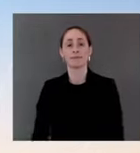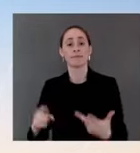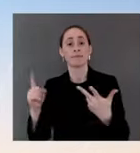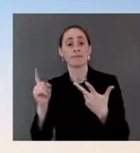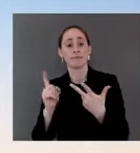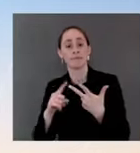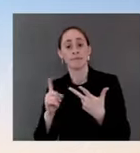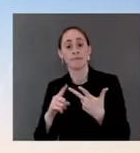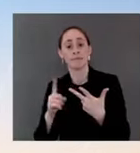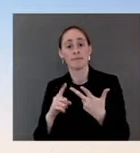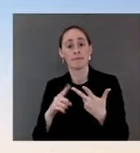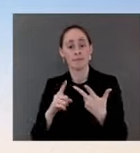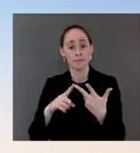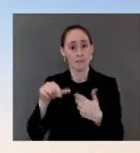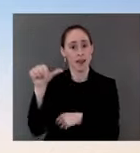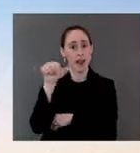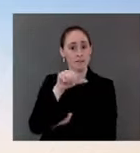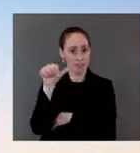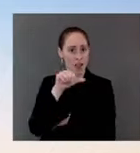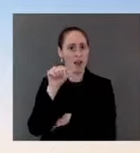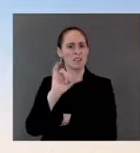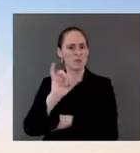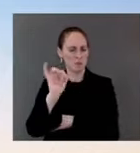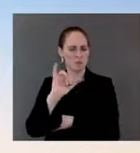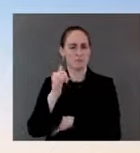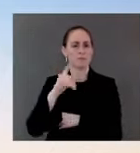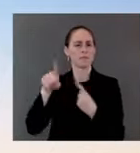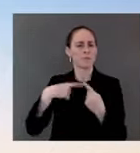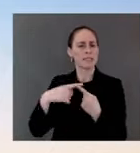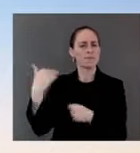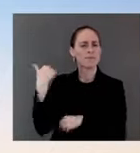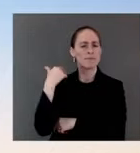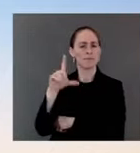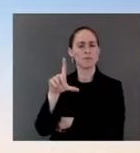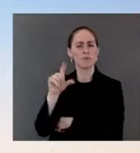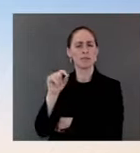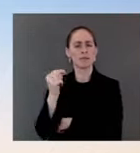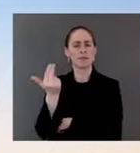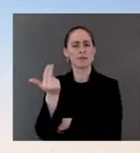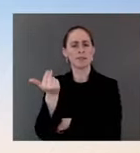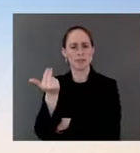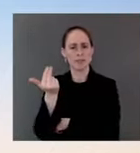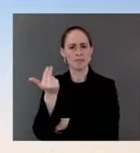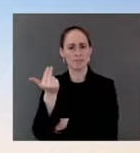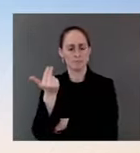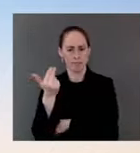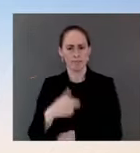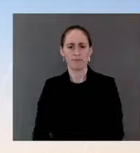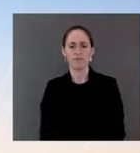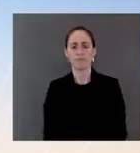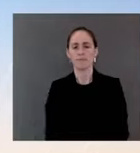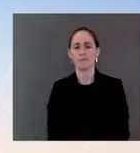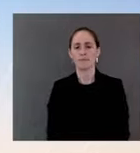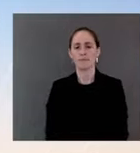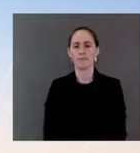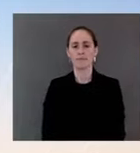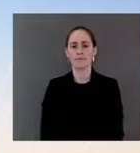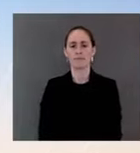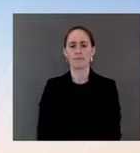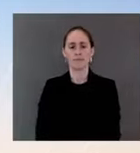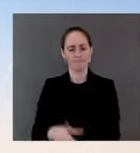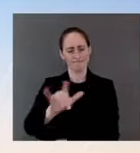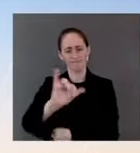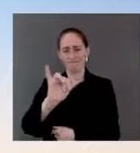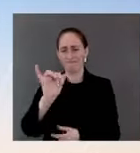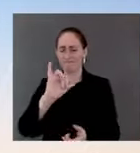Staff Sergeant Plumley responded to a complex enemy attack when a massive explosion tore a 60-foot breach in the base's